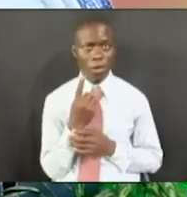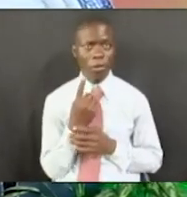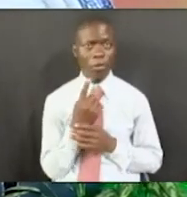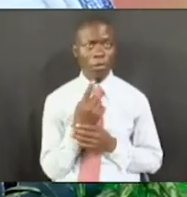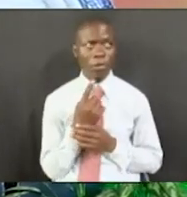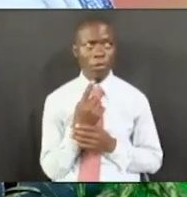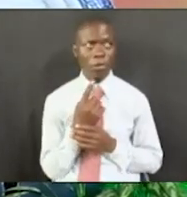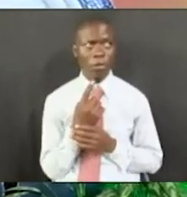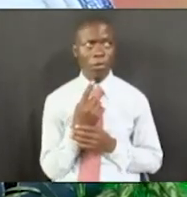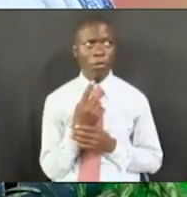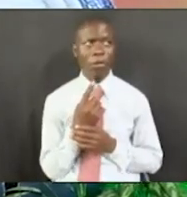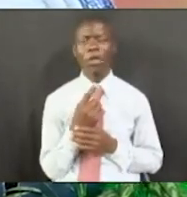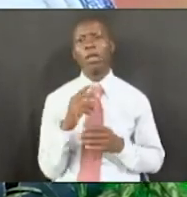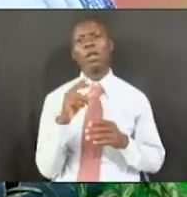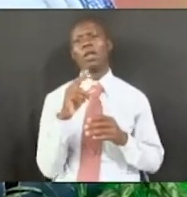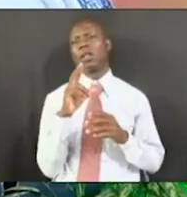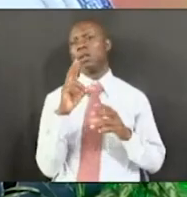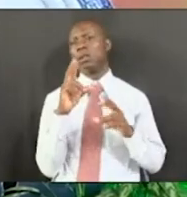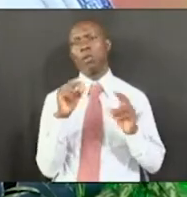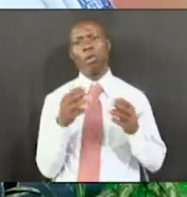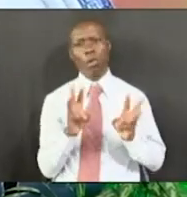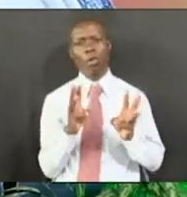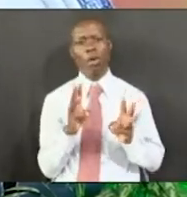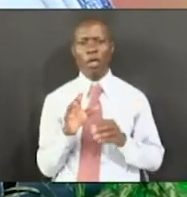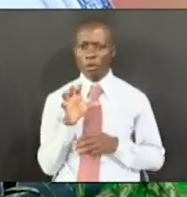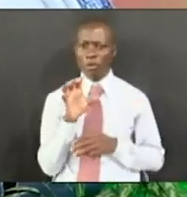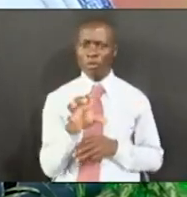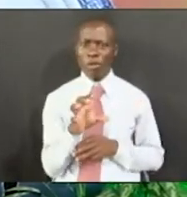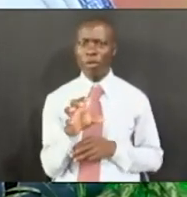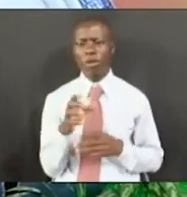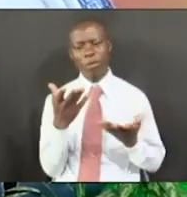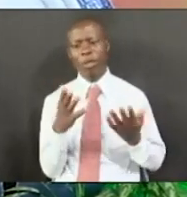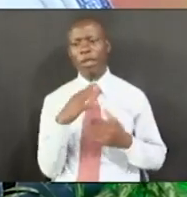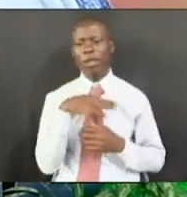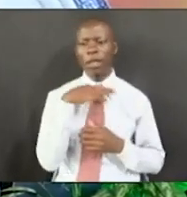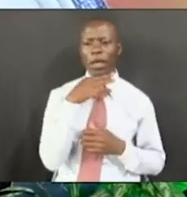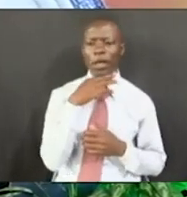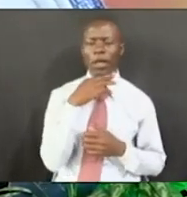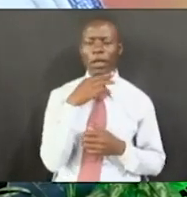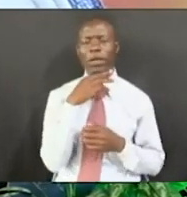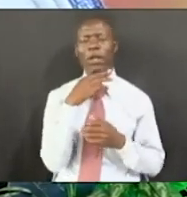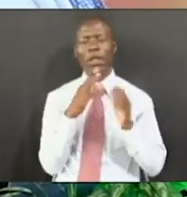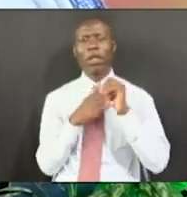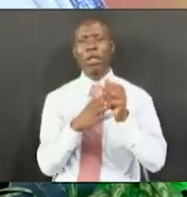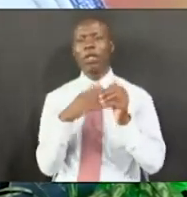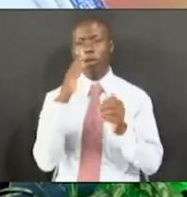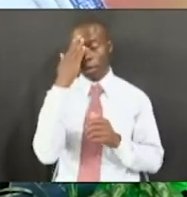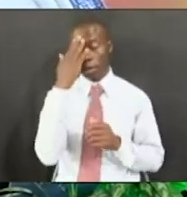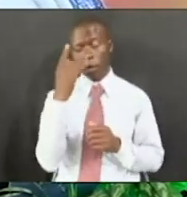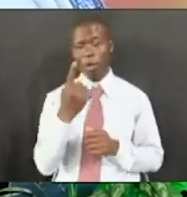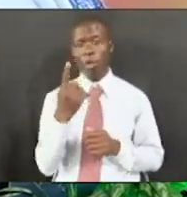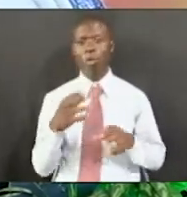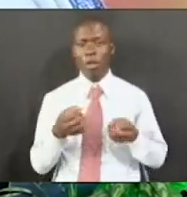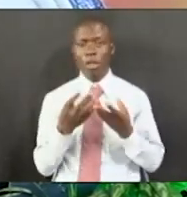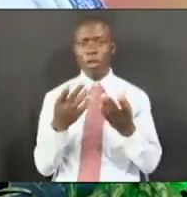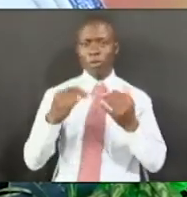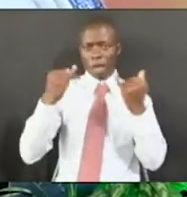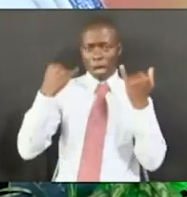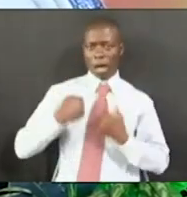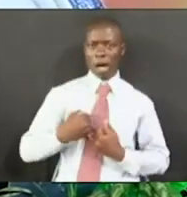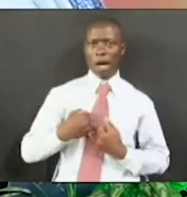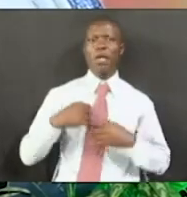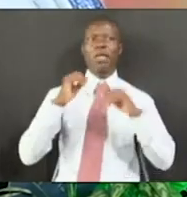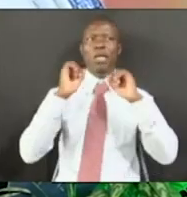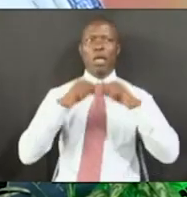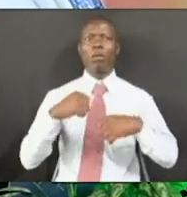You don't need to fast till you die to please the God of Israel. You only need to give your heart and he'll be able to make